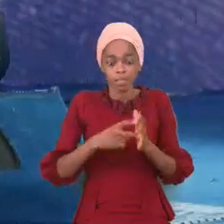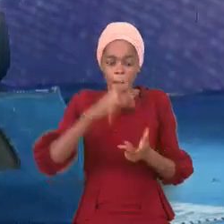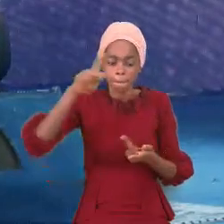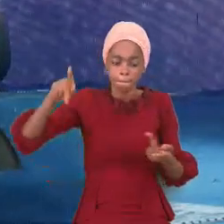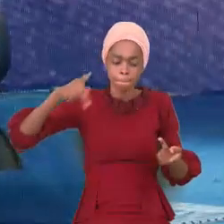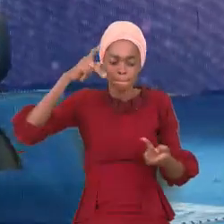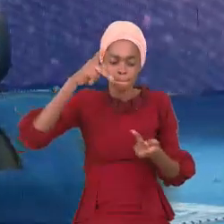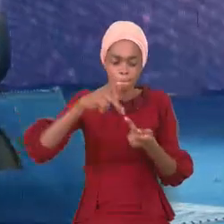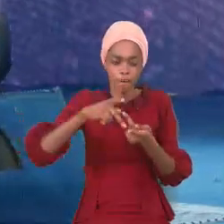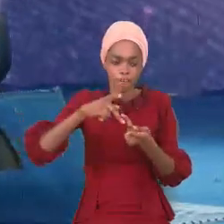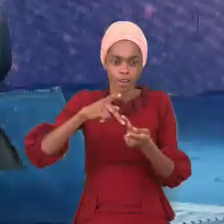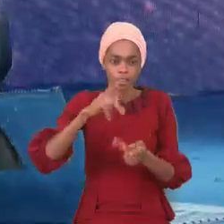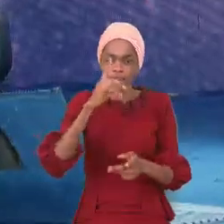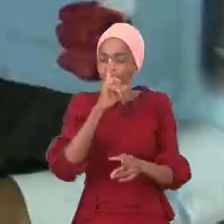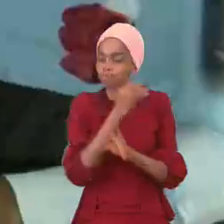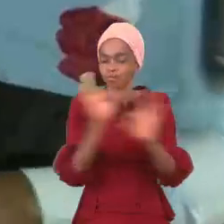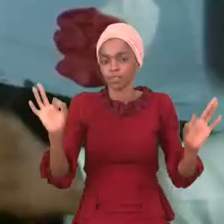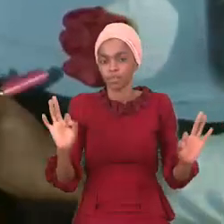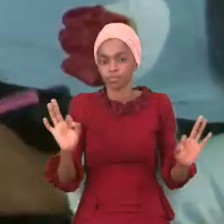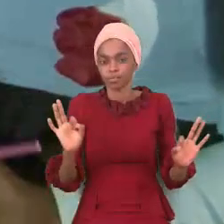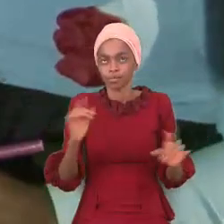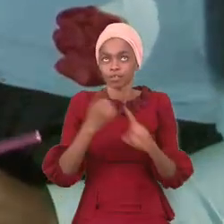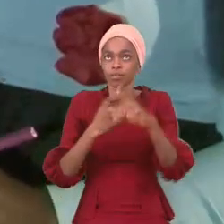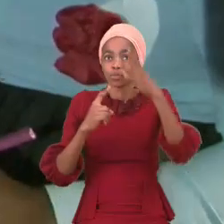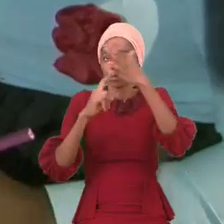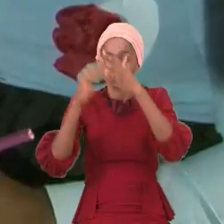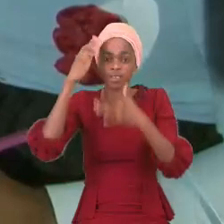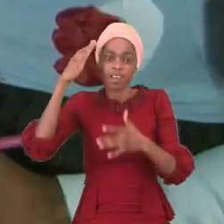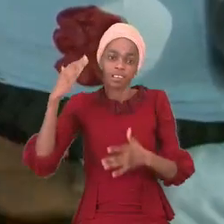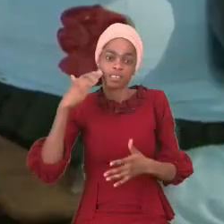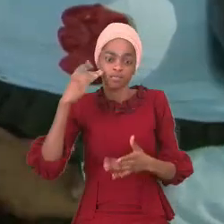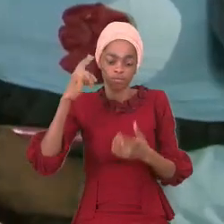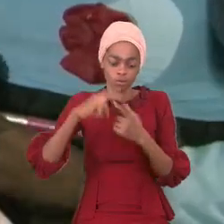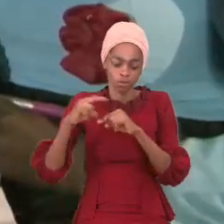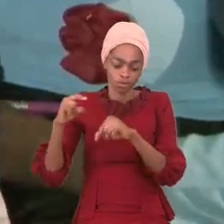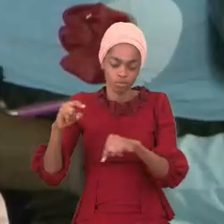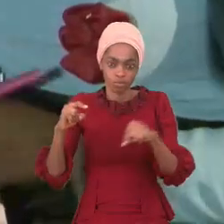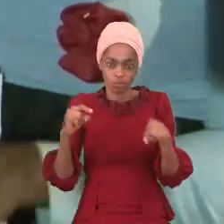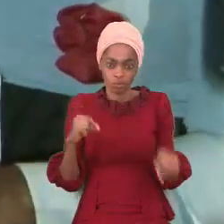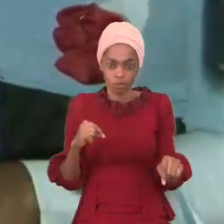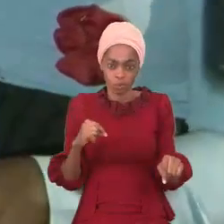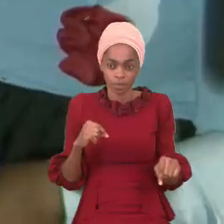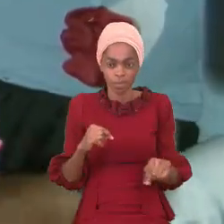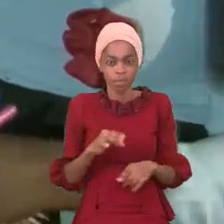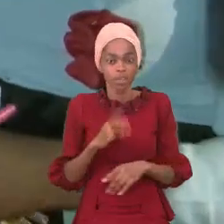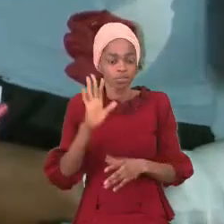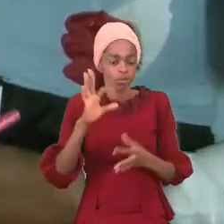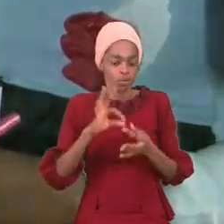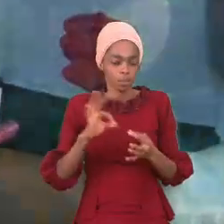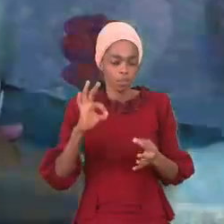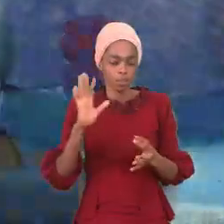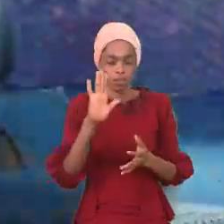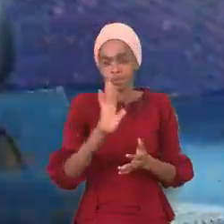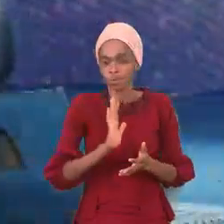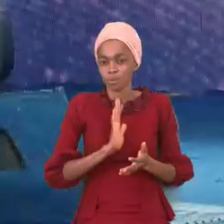100% free. From the top of your head to the tip of your toe, your spirit, your